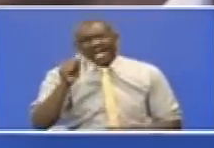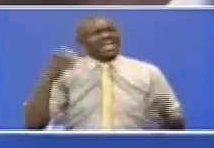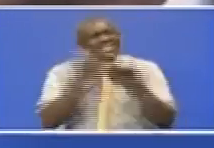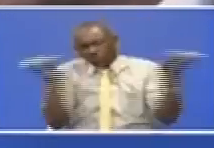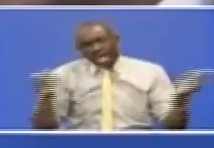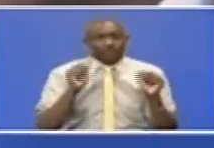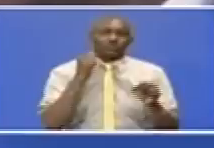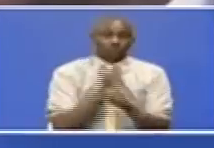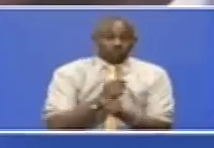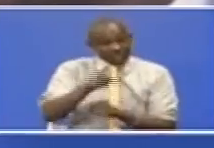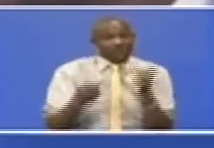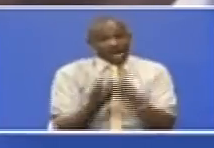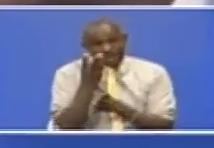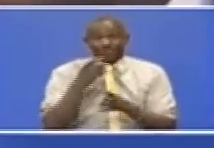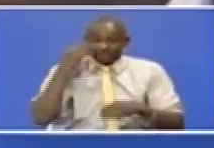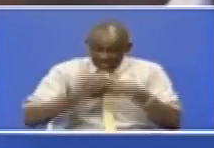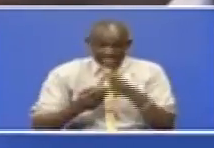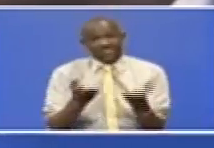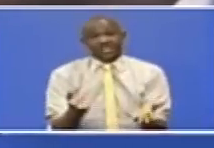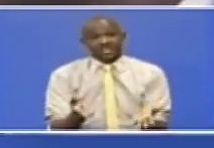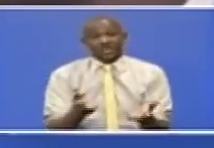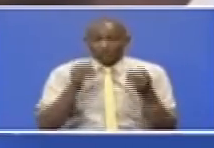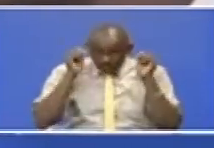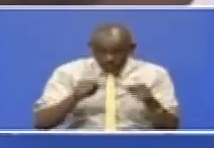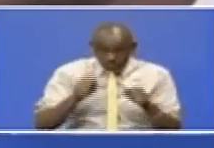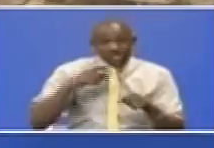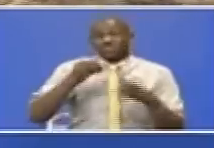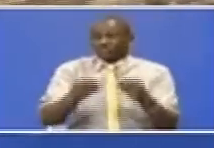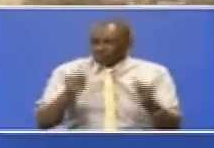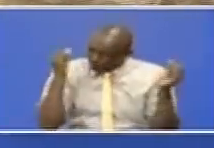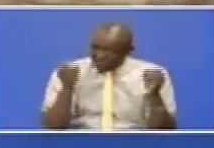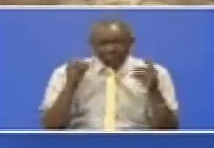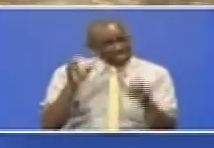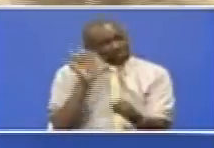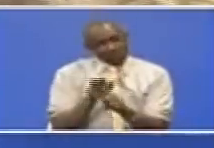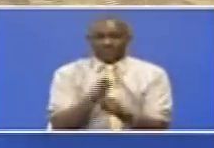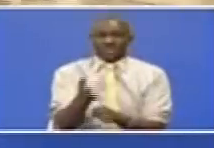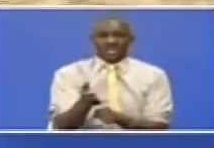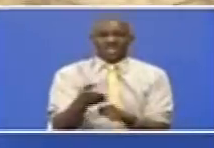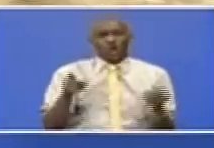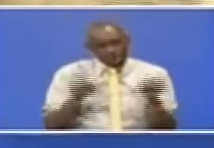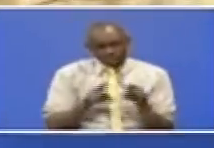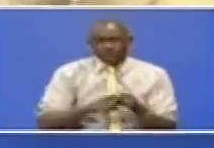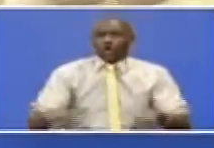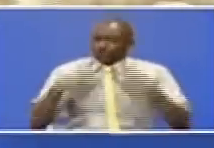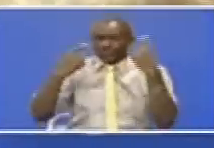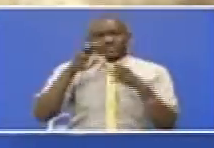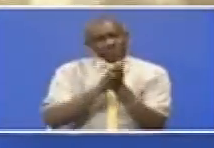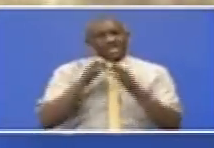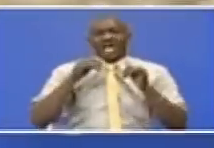to come up and set up feedlots. And we will be solving a lot of problems that we have in the country, even the conflicts that we